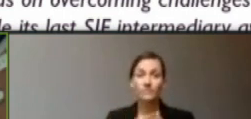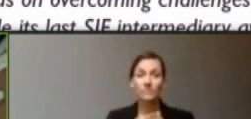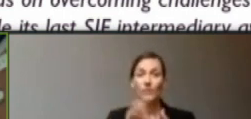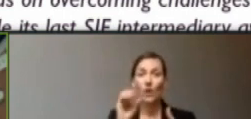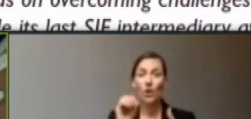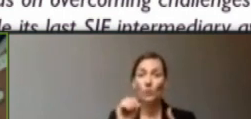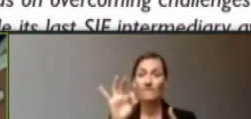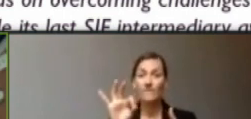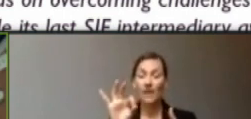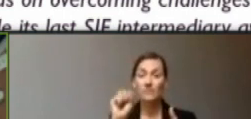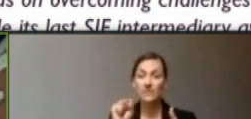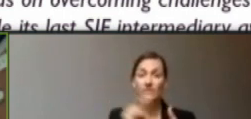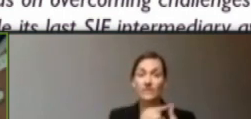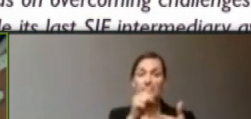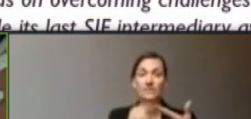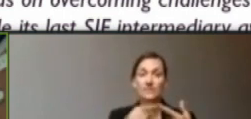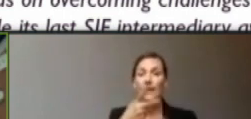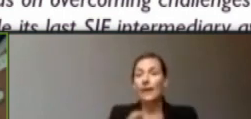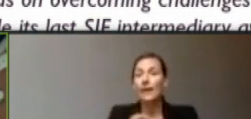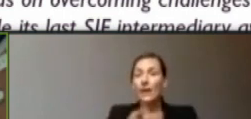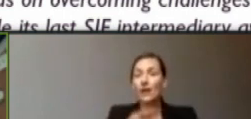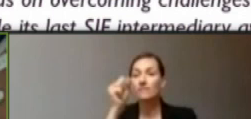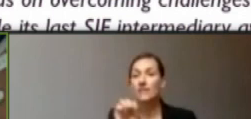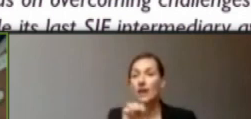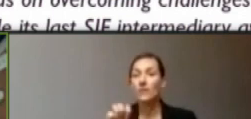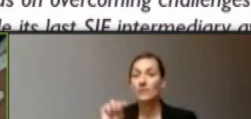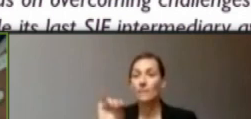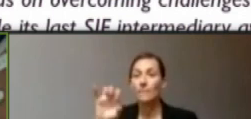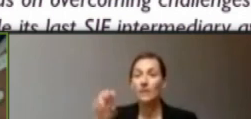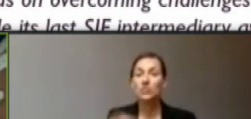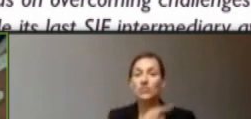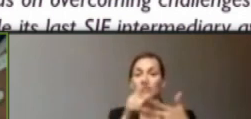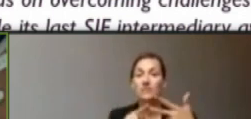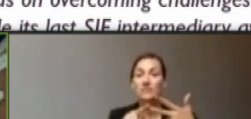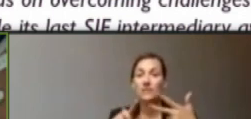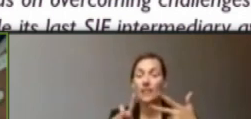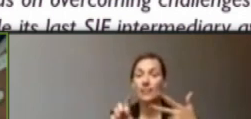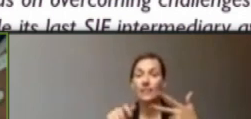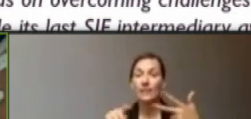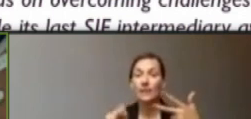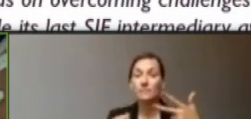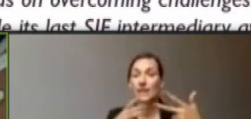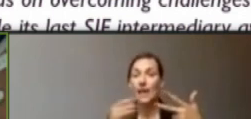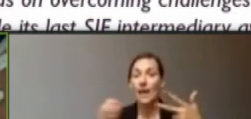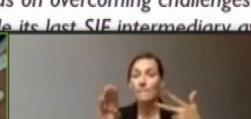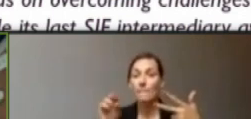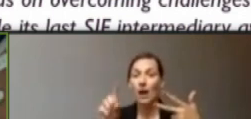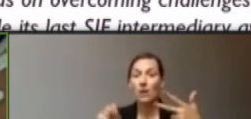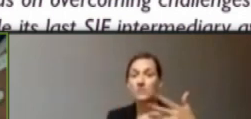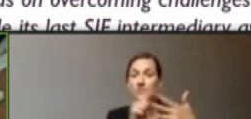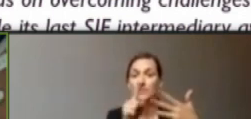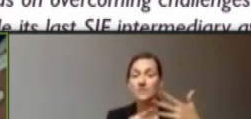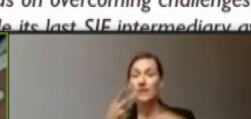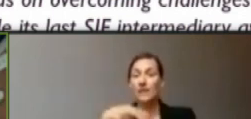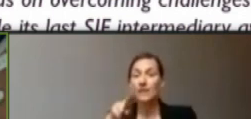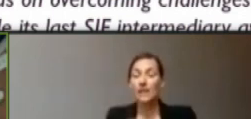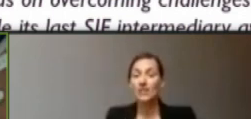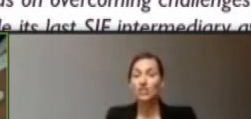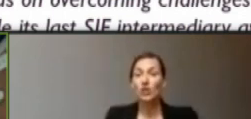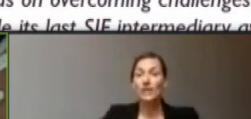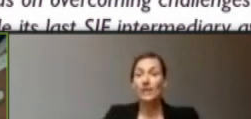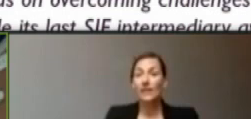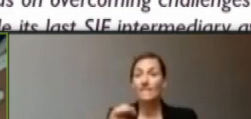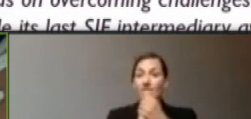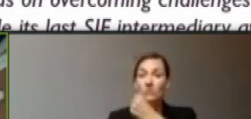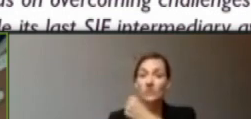Services, Care of Southeastern Michigan, Leaps and Bounds Family Services, the National Kidney Foundation of Michigan,